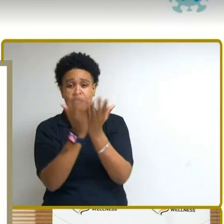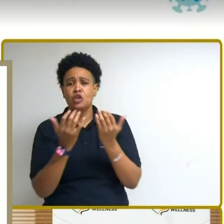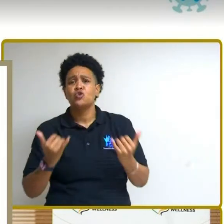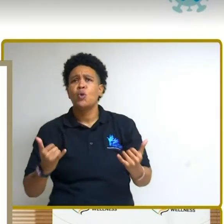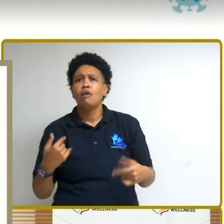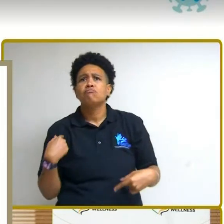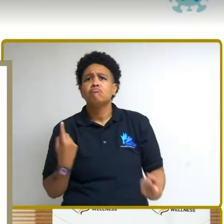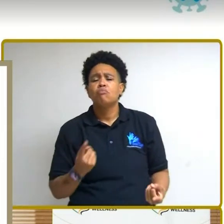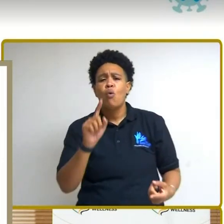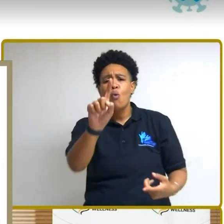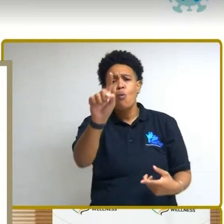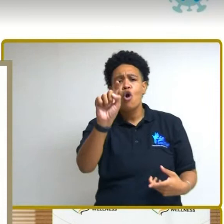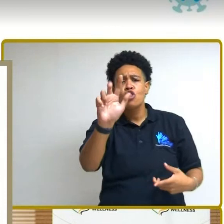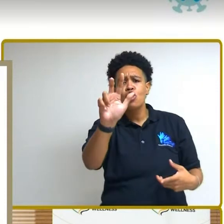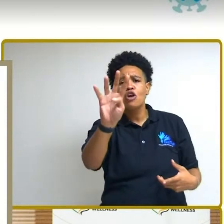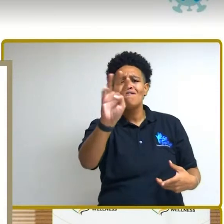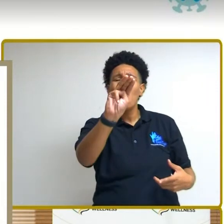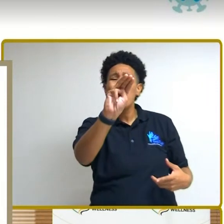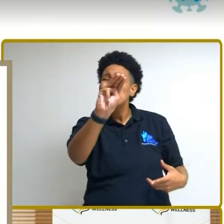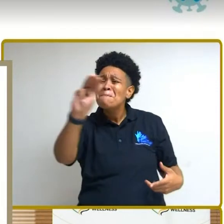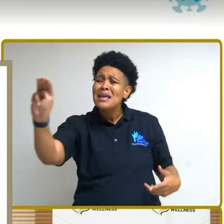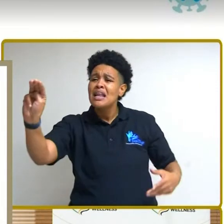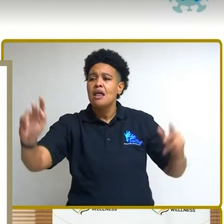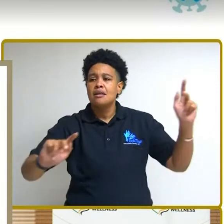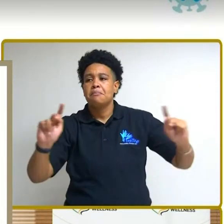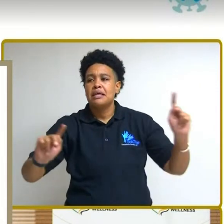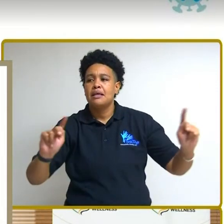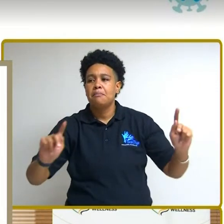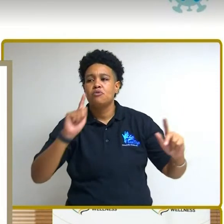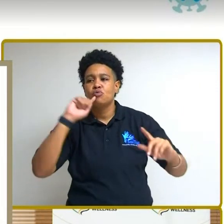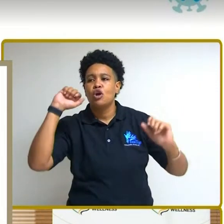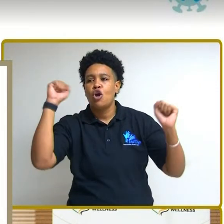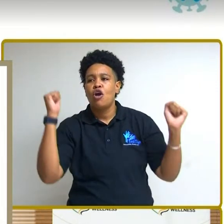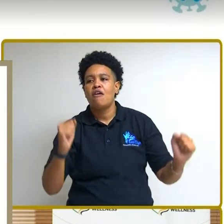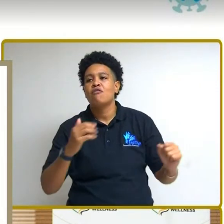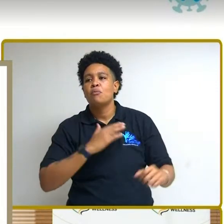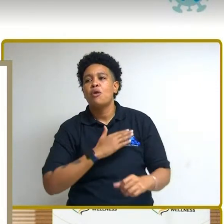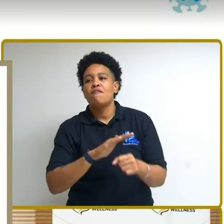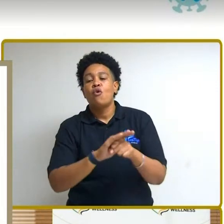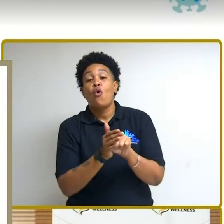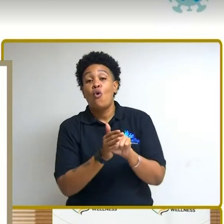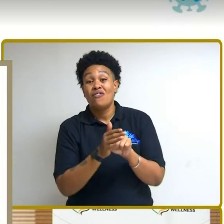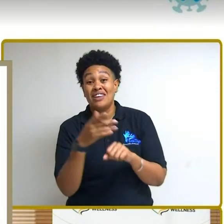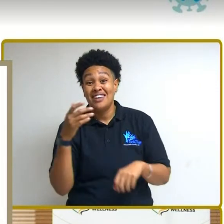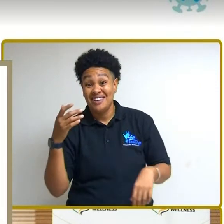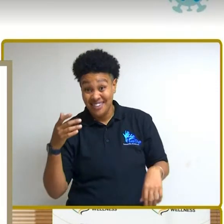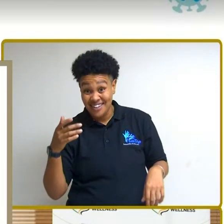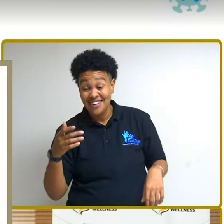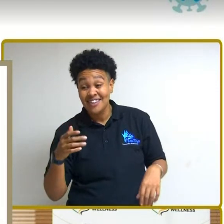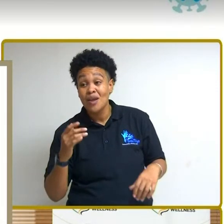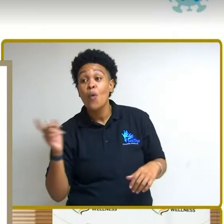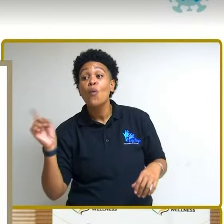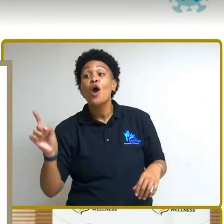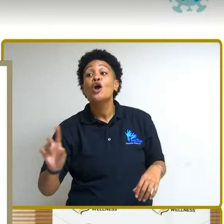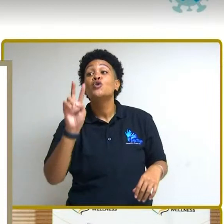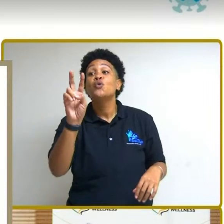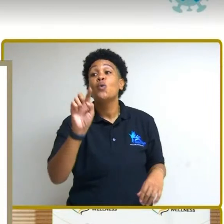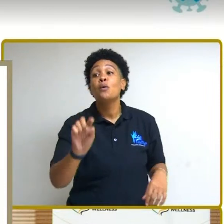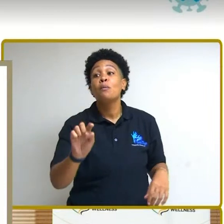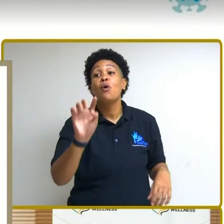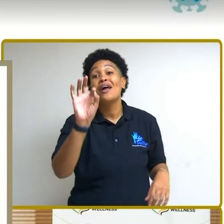date, 134 million people were confirmed to have COVID-19, of which